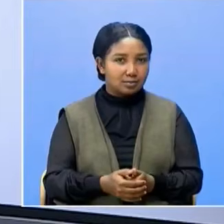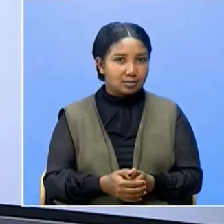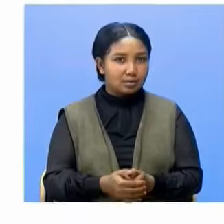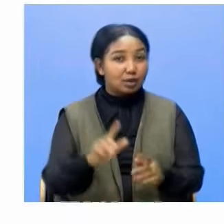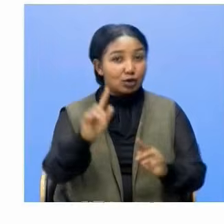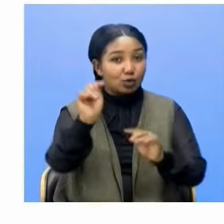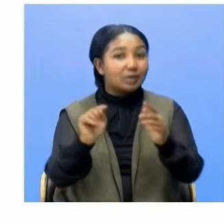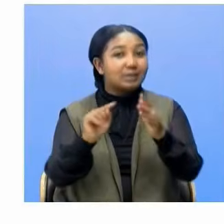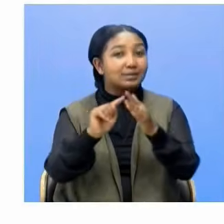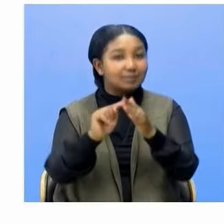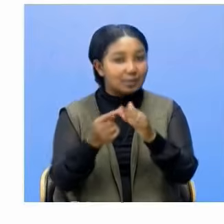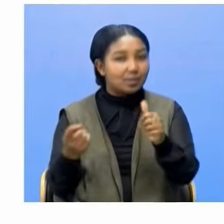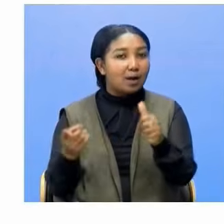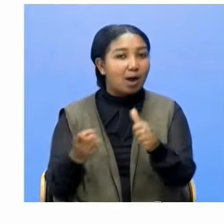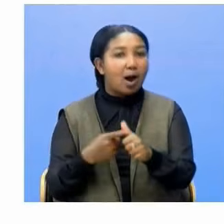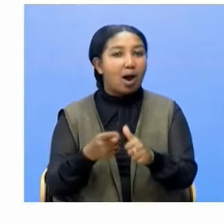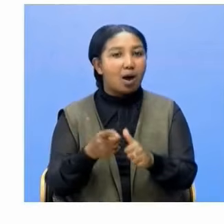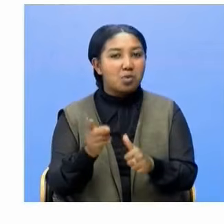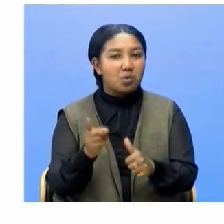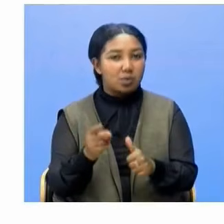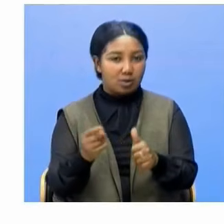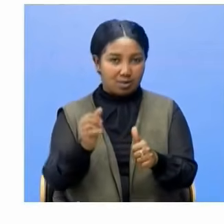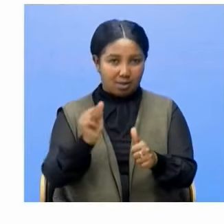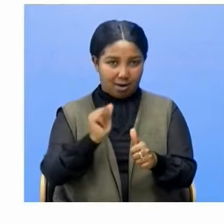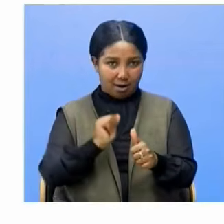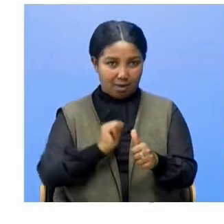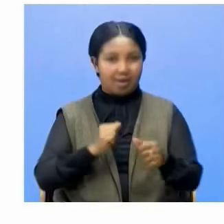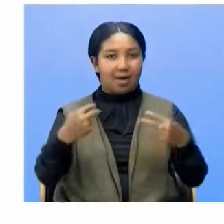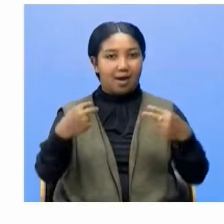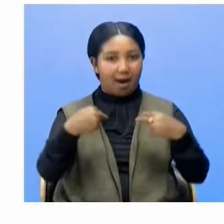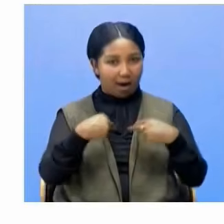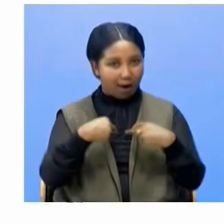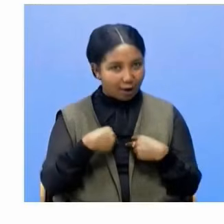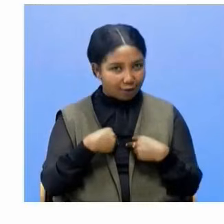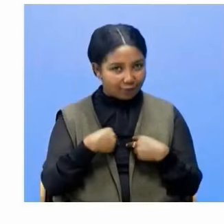what? By saying, I have